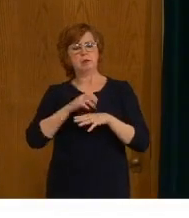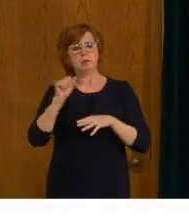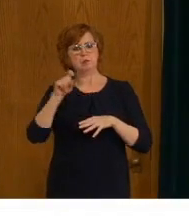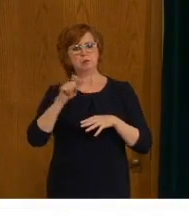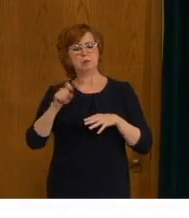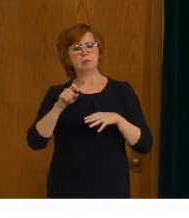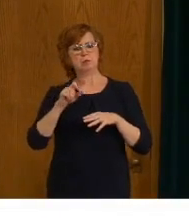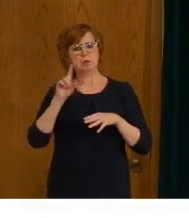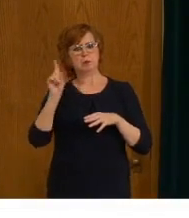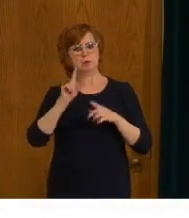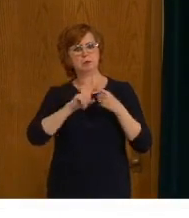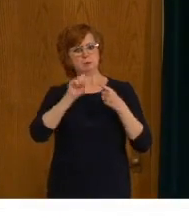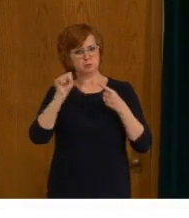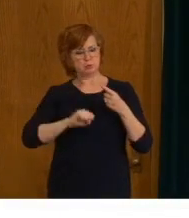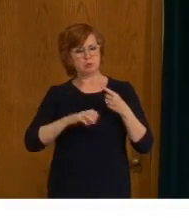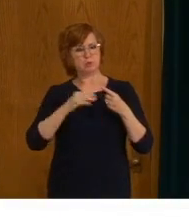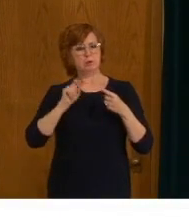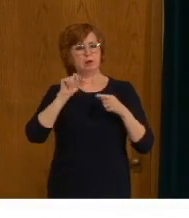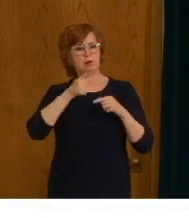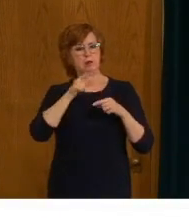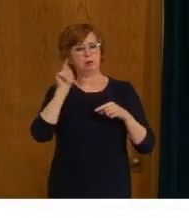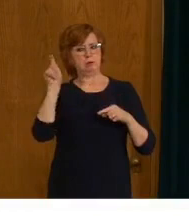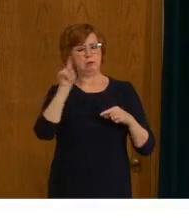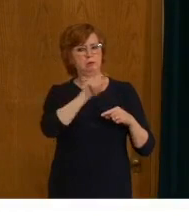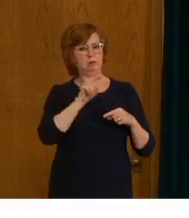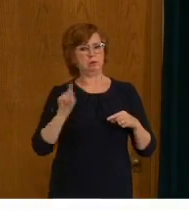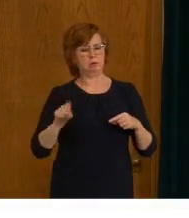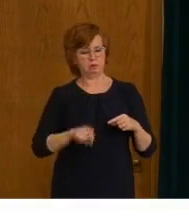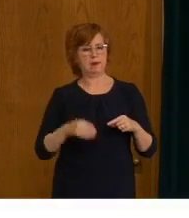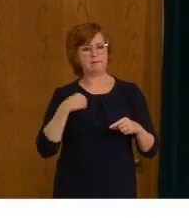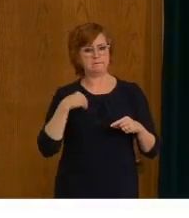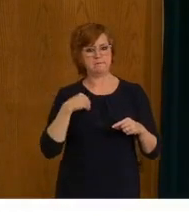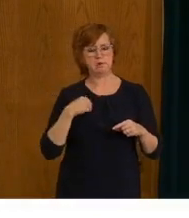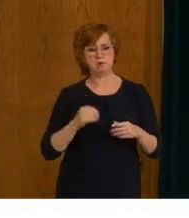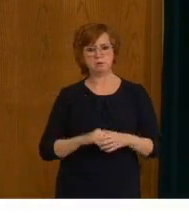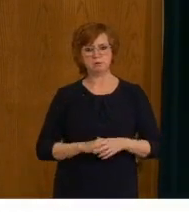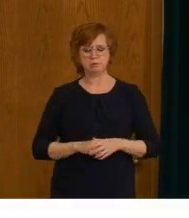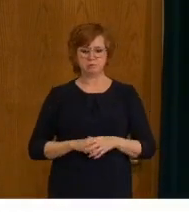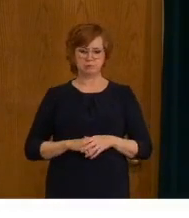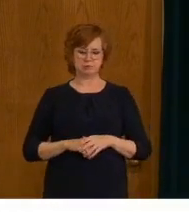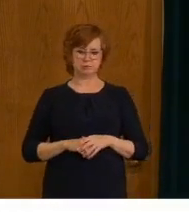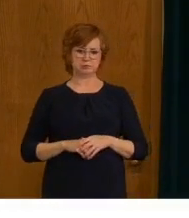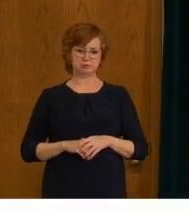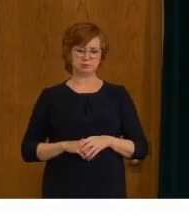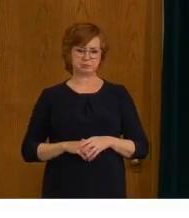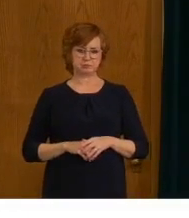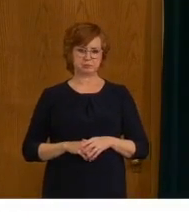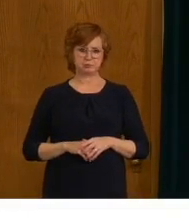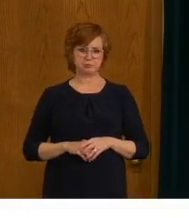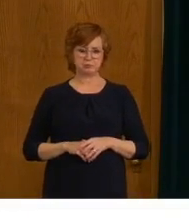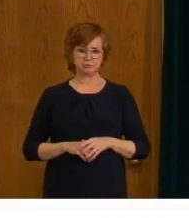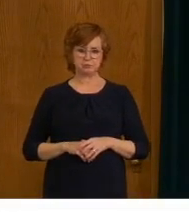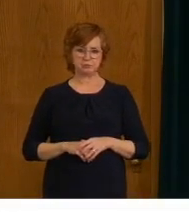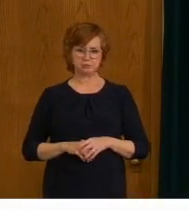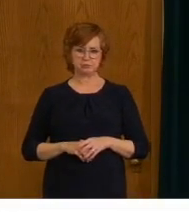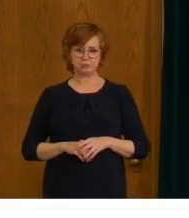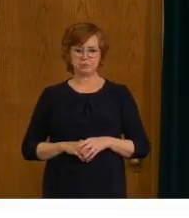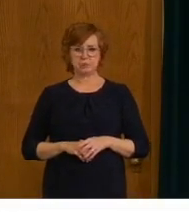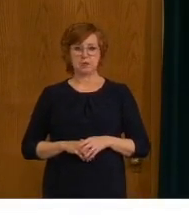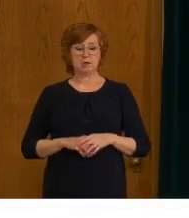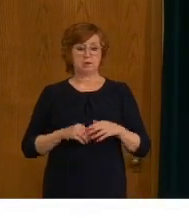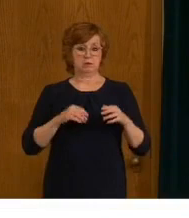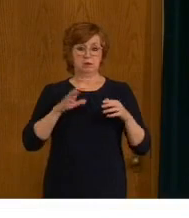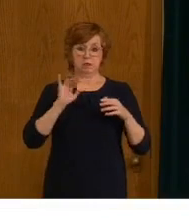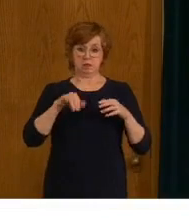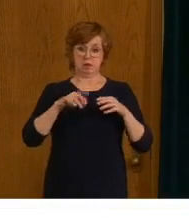Saskatoon, other parts of the province, and all vaccines played a critical role during that time to